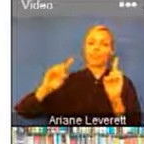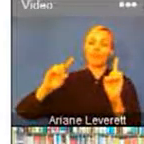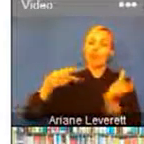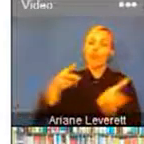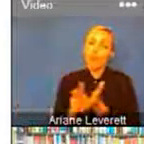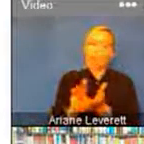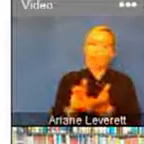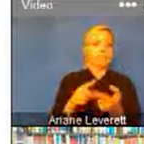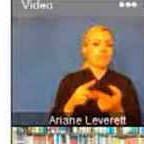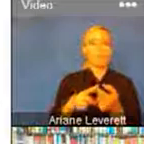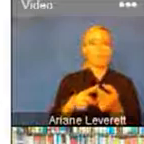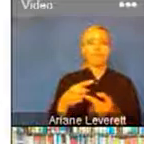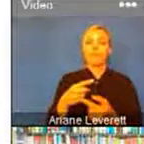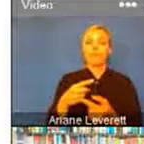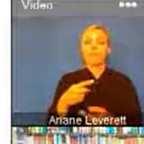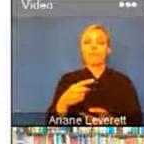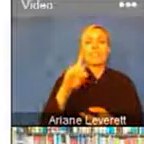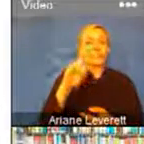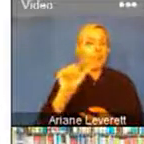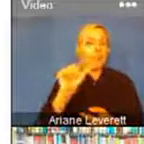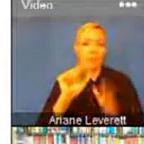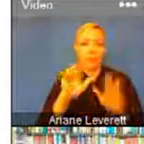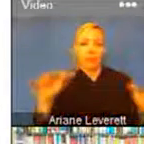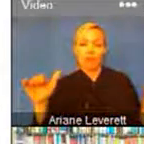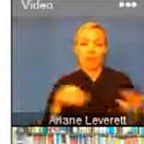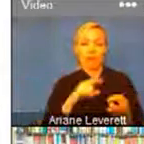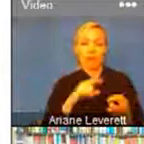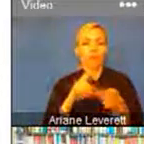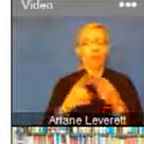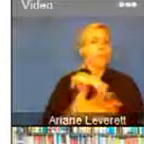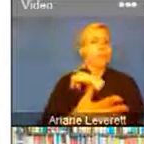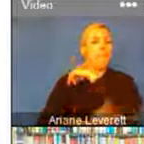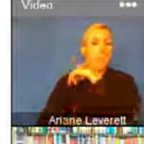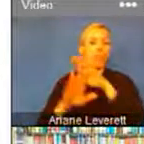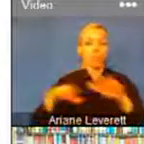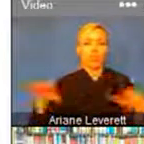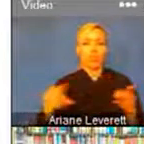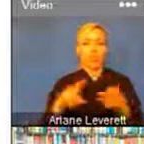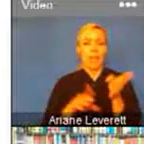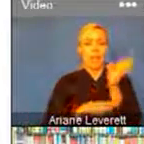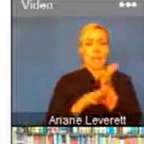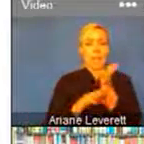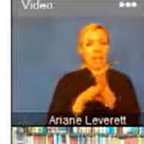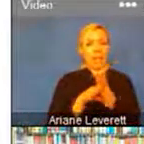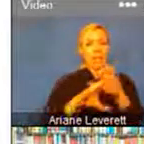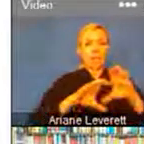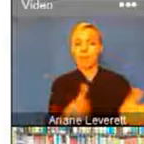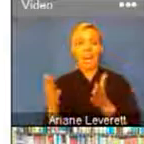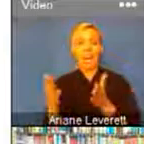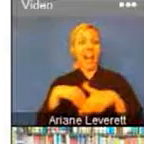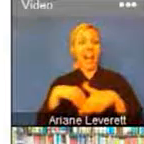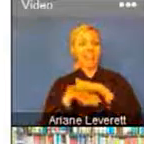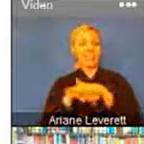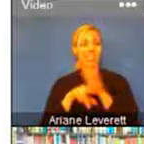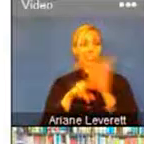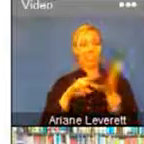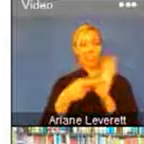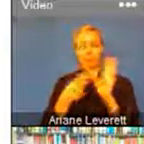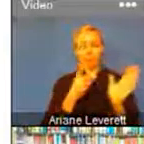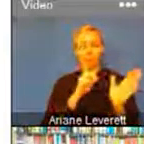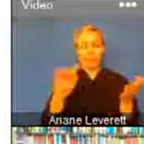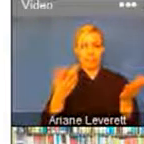on the success. The government's expanded pre-primary education enrollment rates